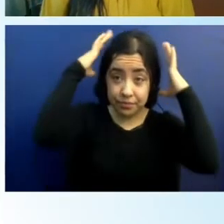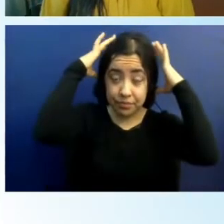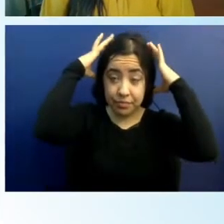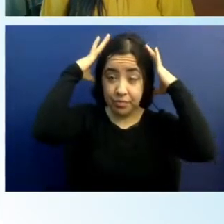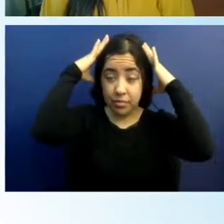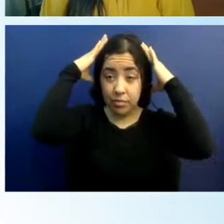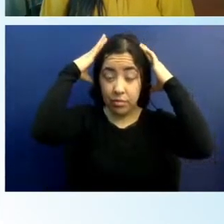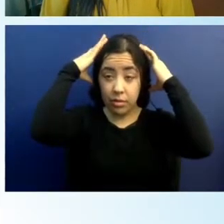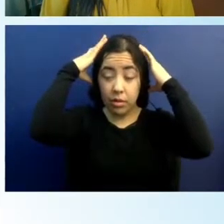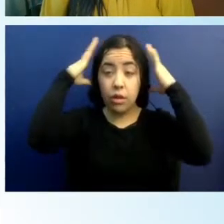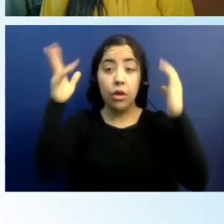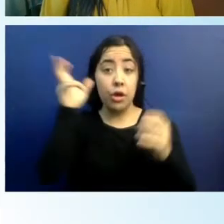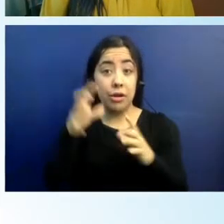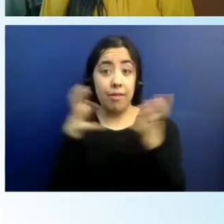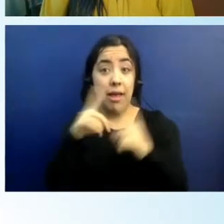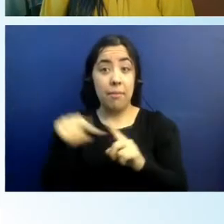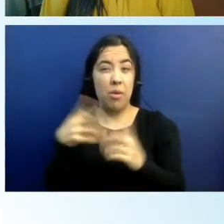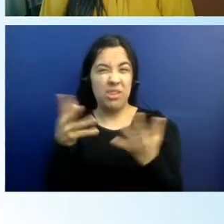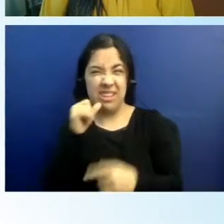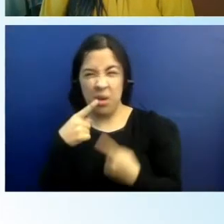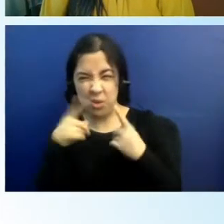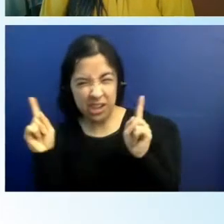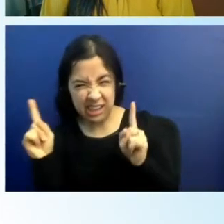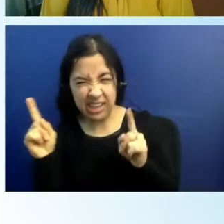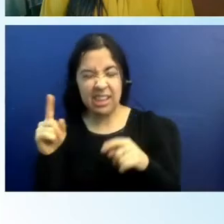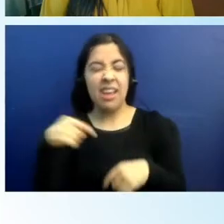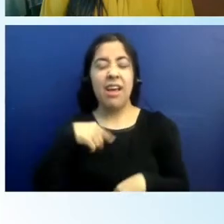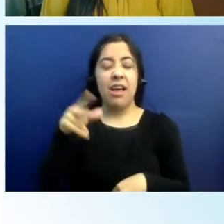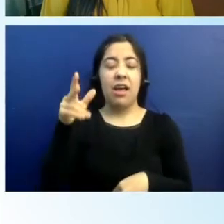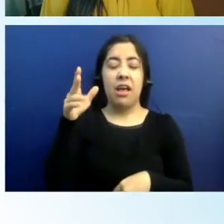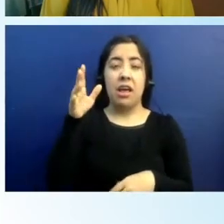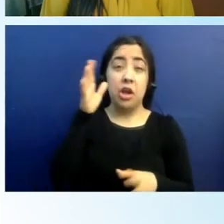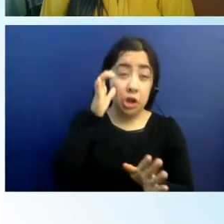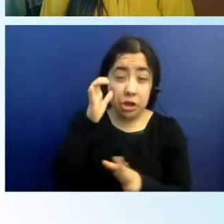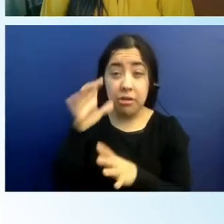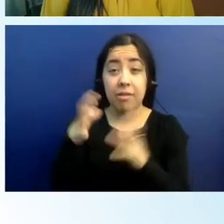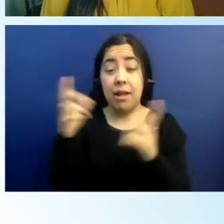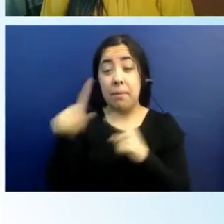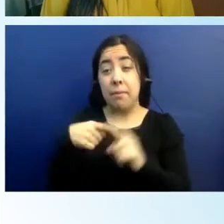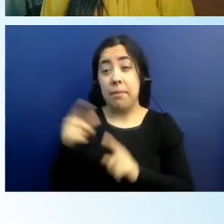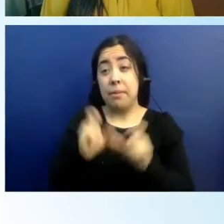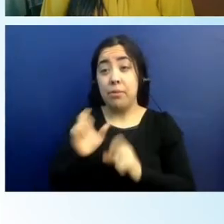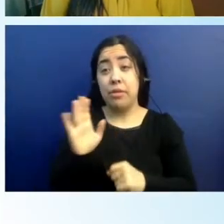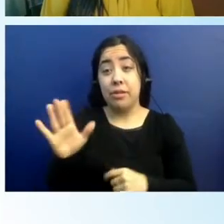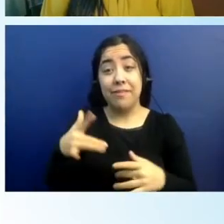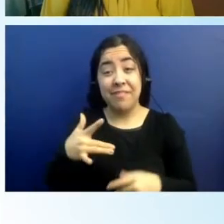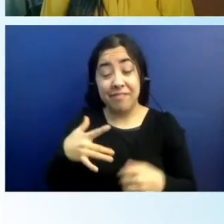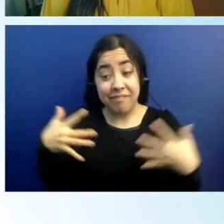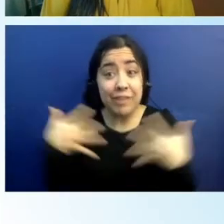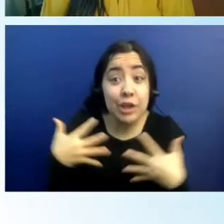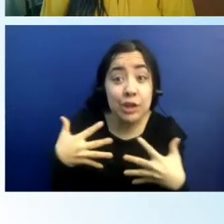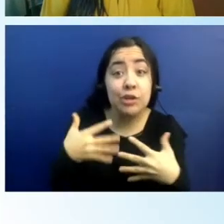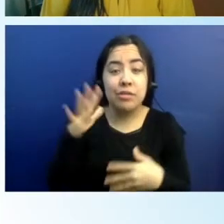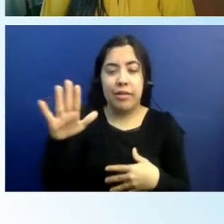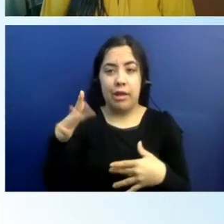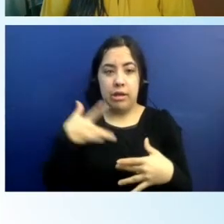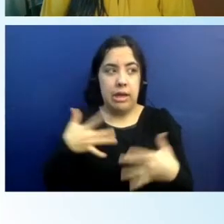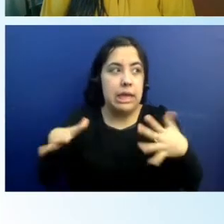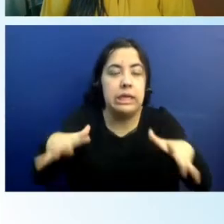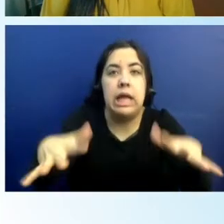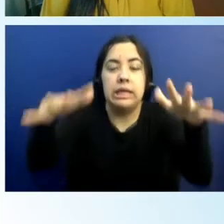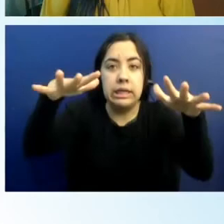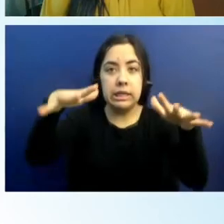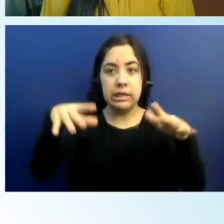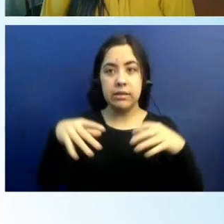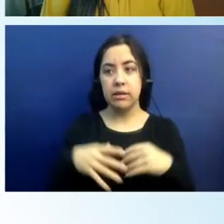working, heard a lot about people's fears and anxieties, the impact that everything has had on folks.